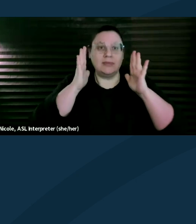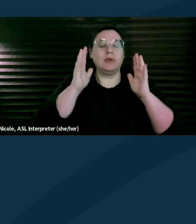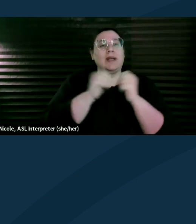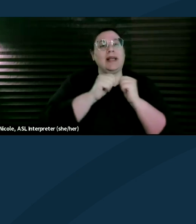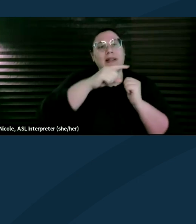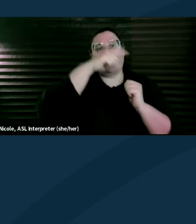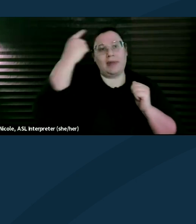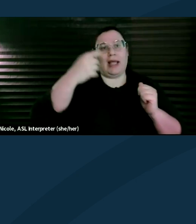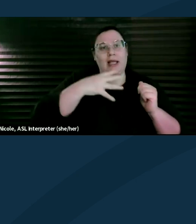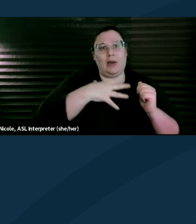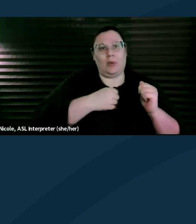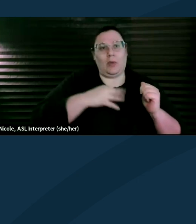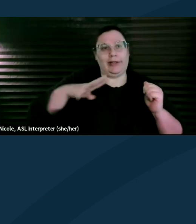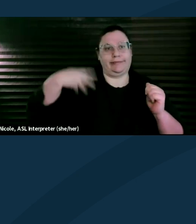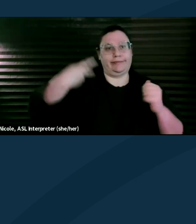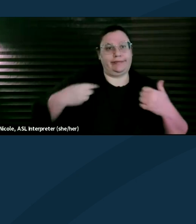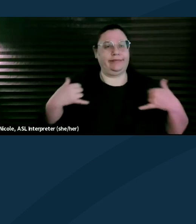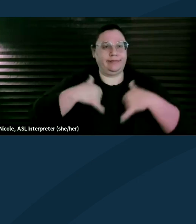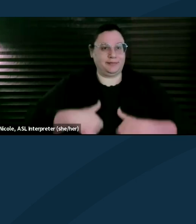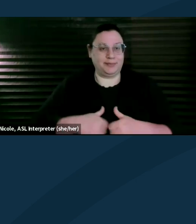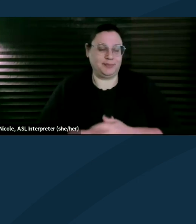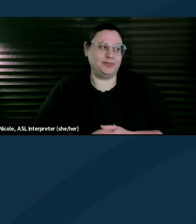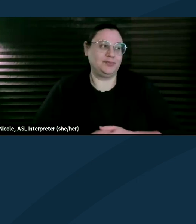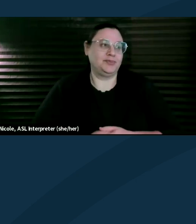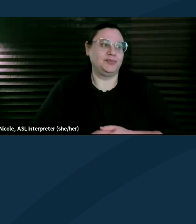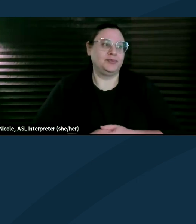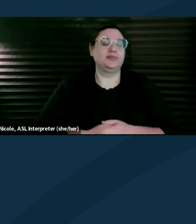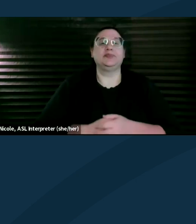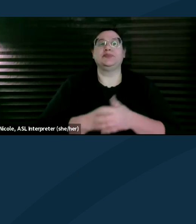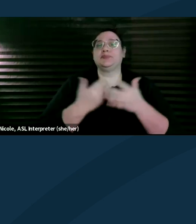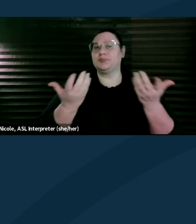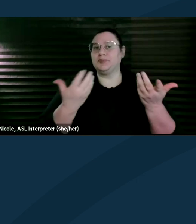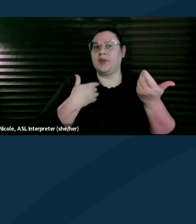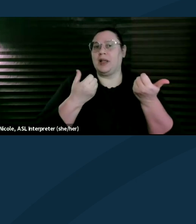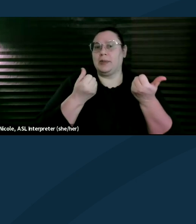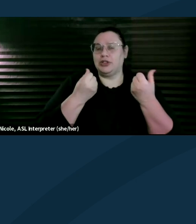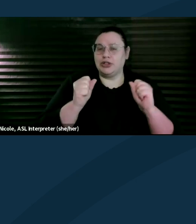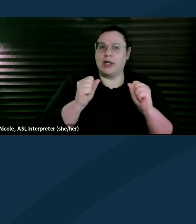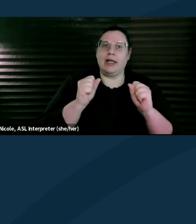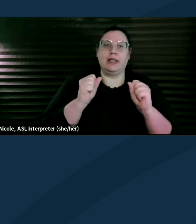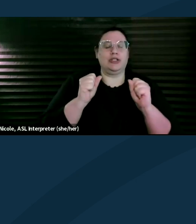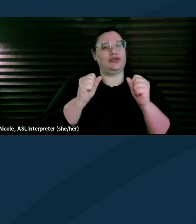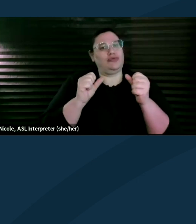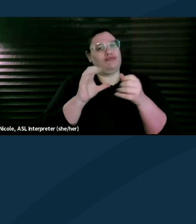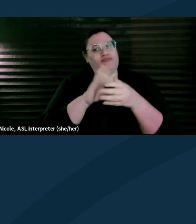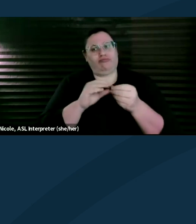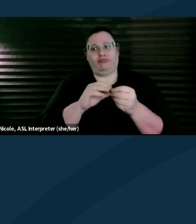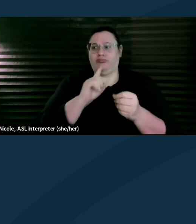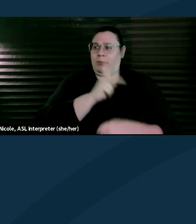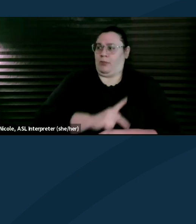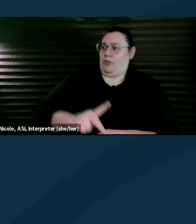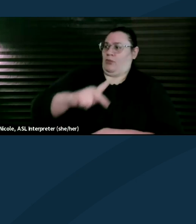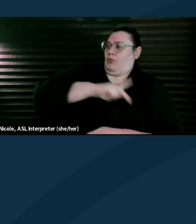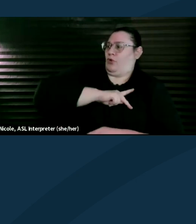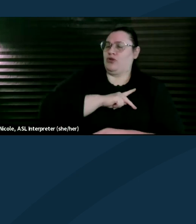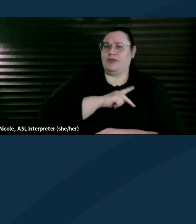and white checkered shirt. Let me try to personalize some of this, put a